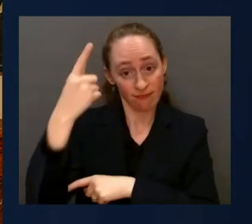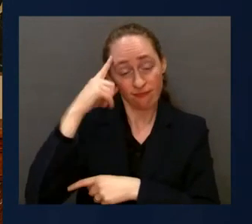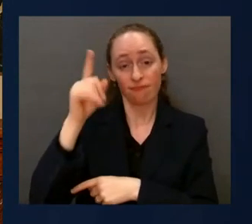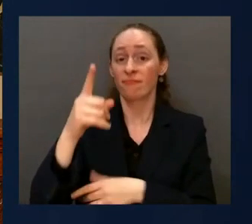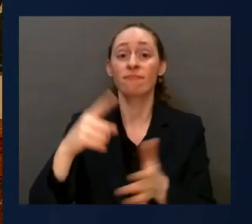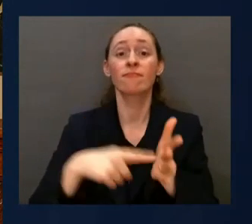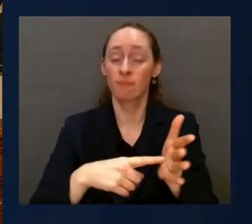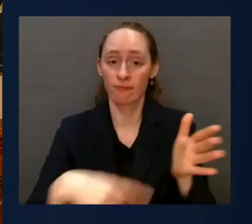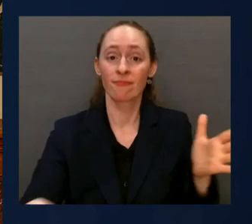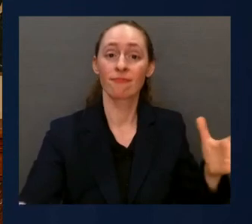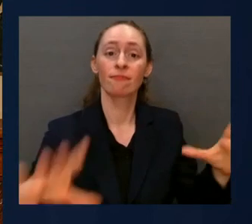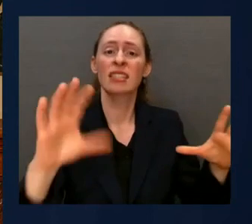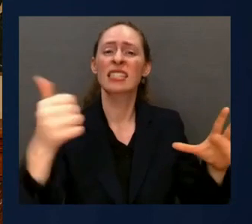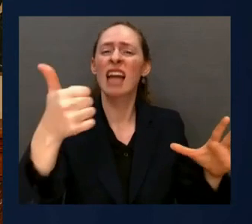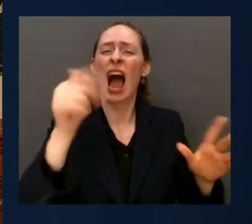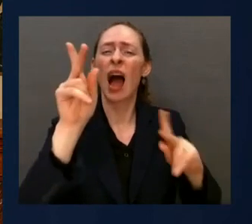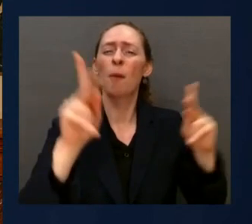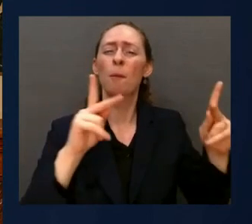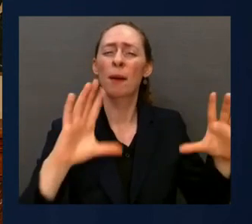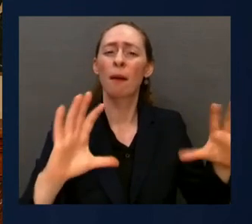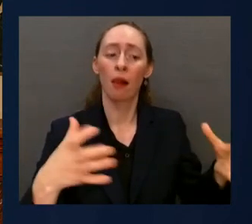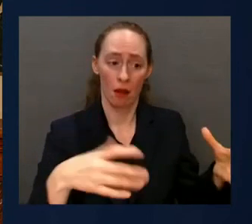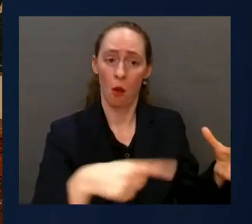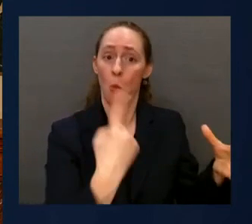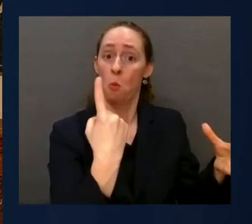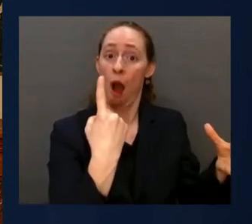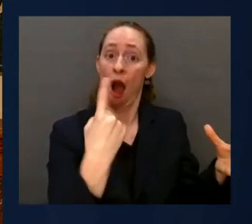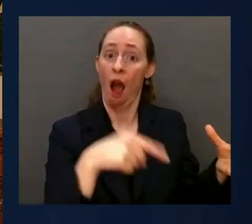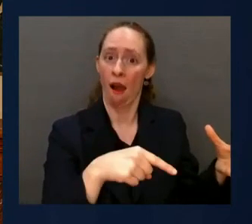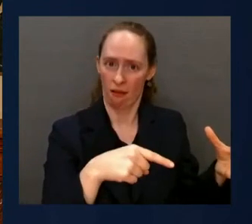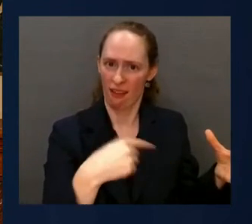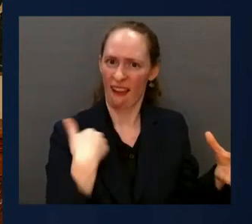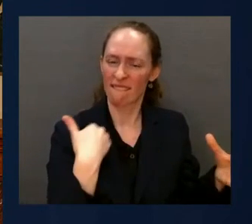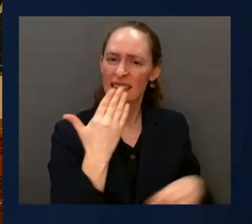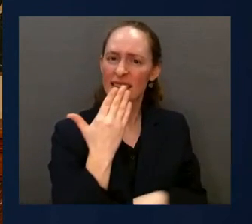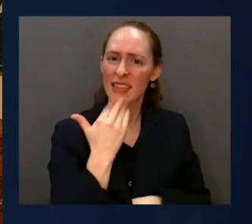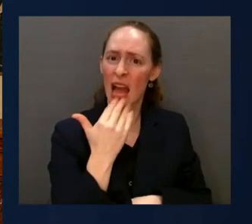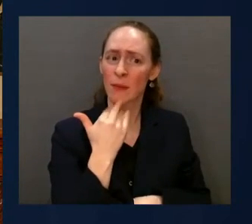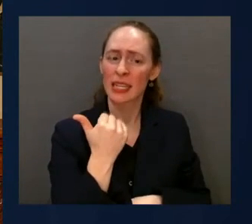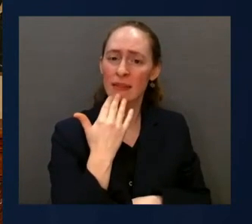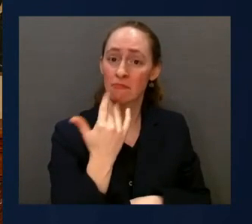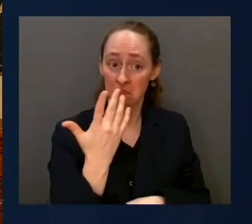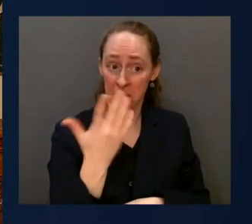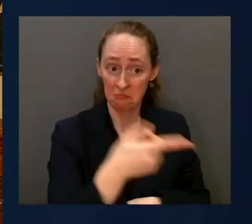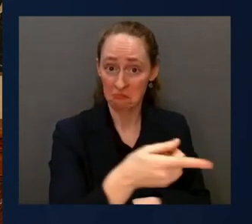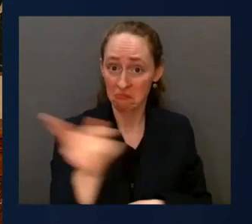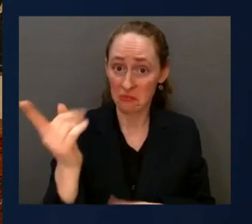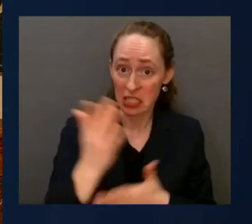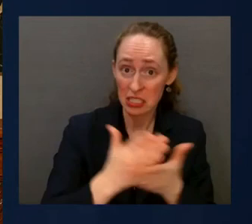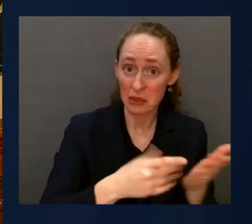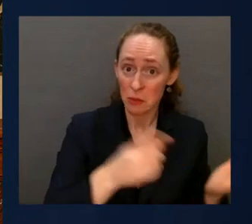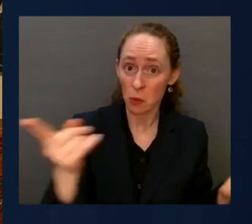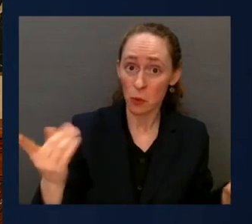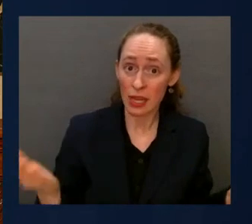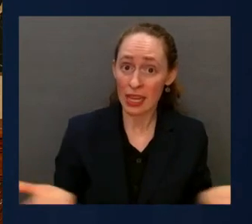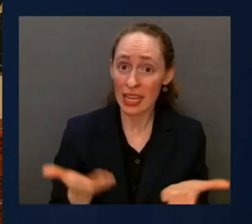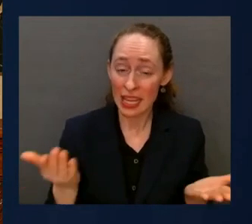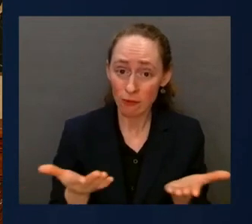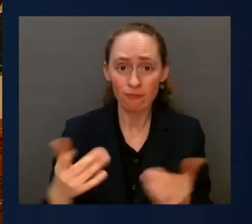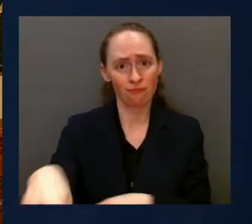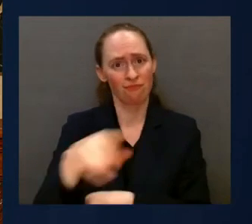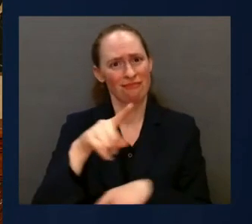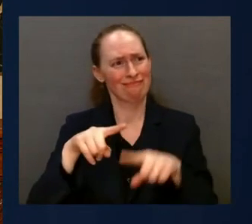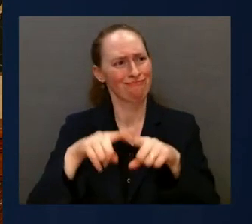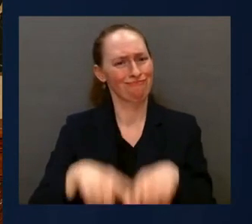do, and in the audience. But every day, millions need insulin to control their diabetes so they can literally